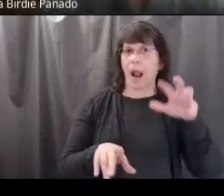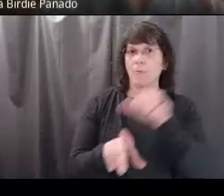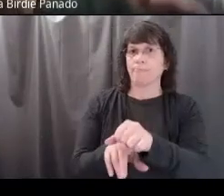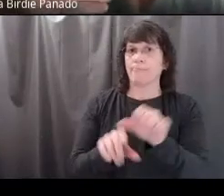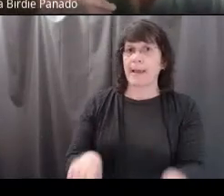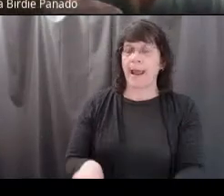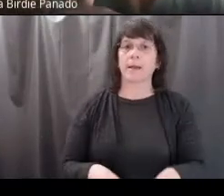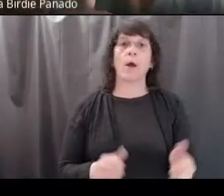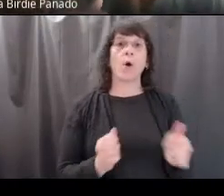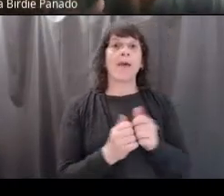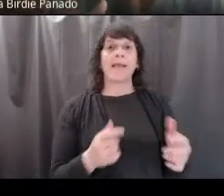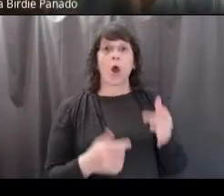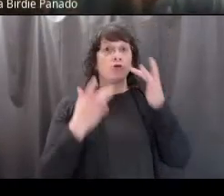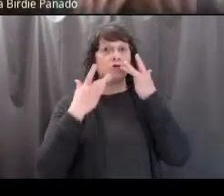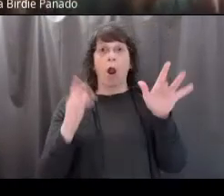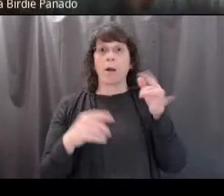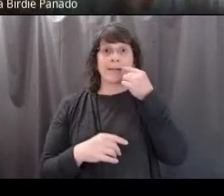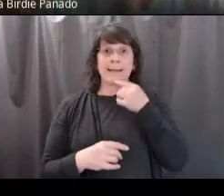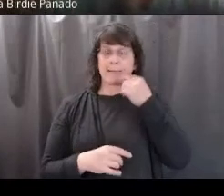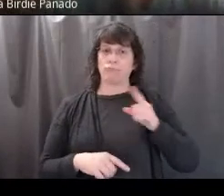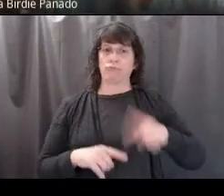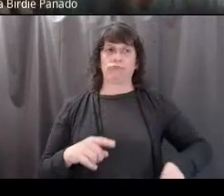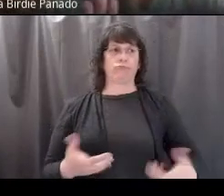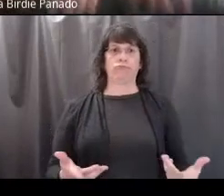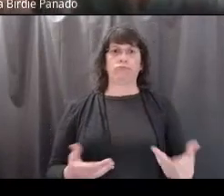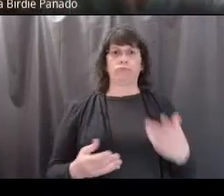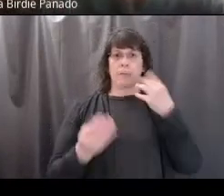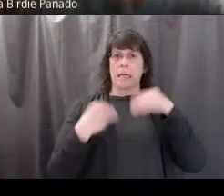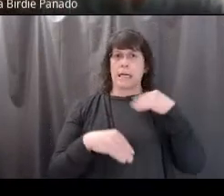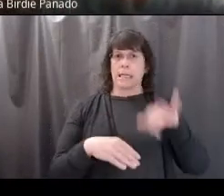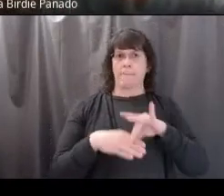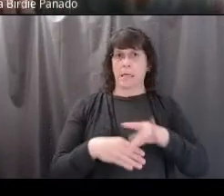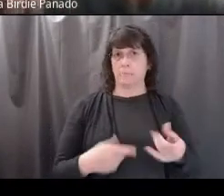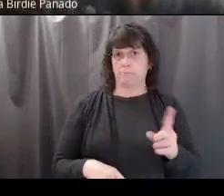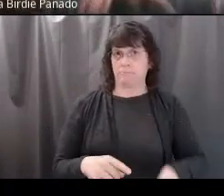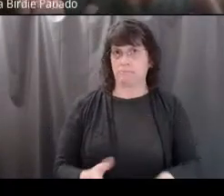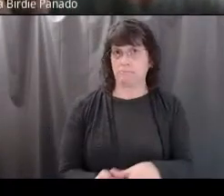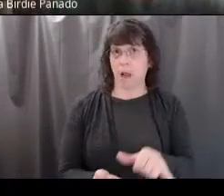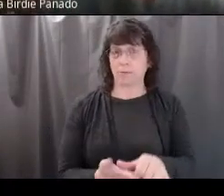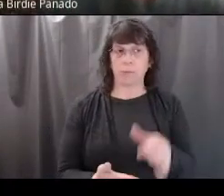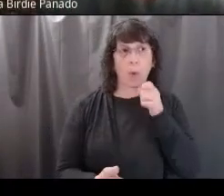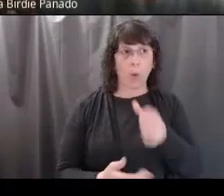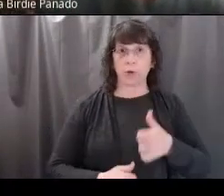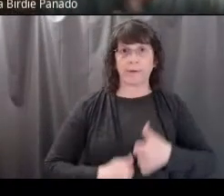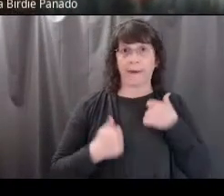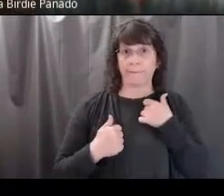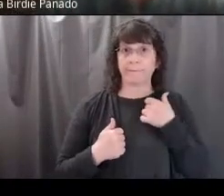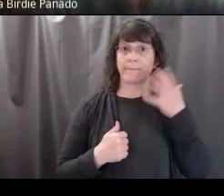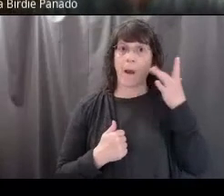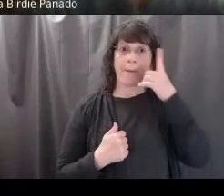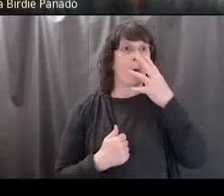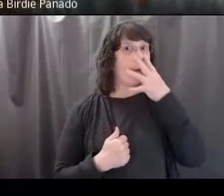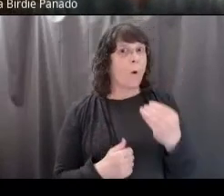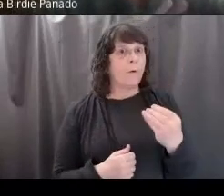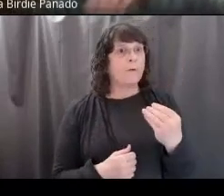And without these sharp teeth, they would not be able to eat that meat and they would not be able to survive because